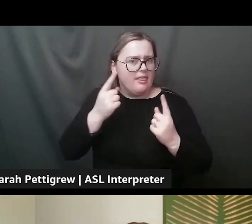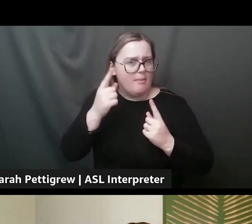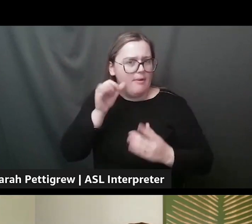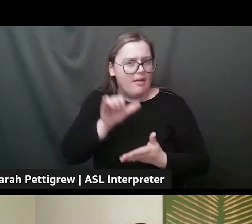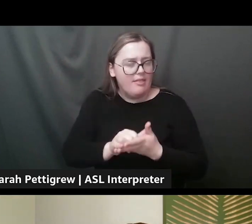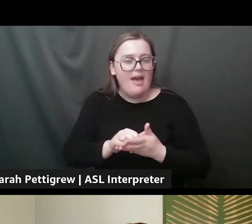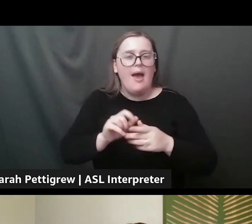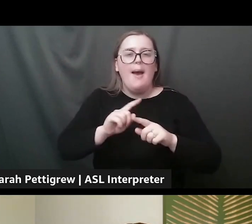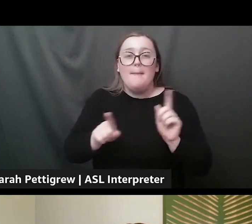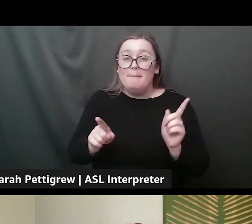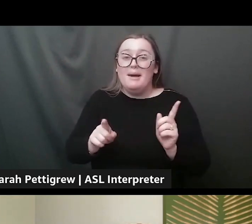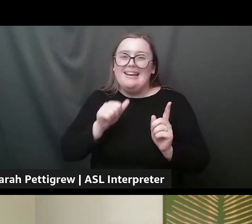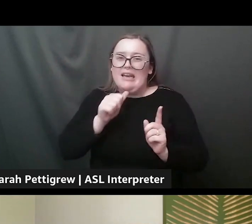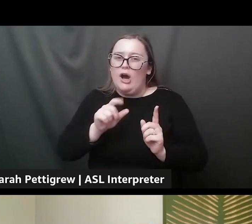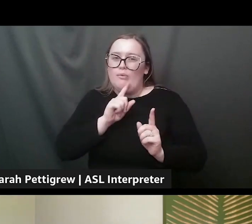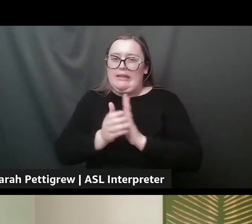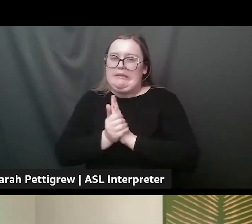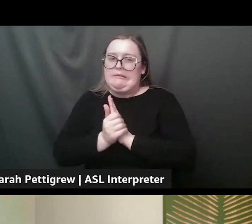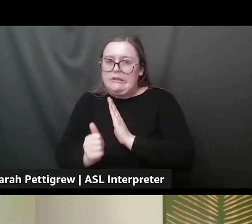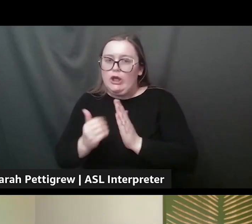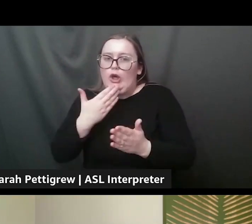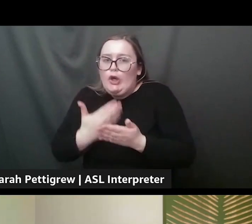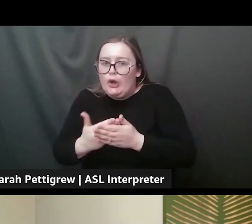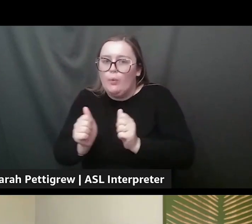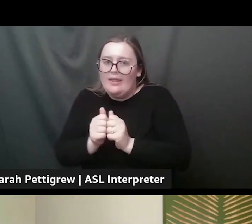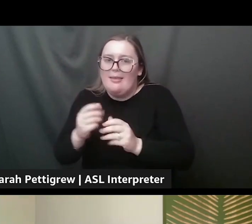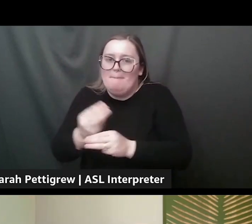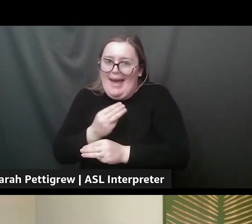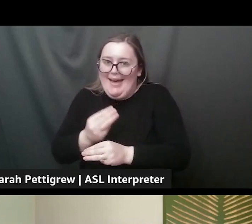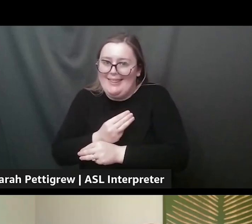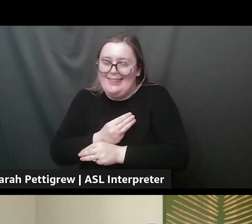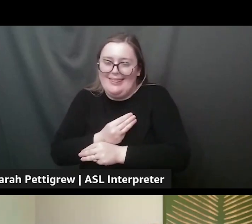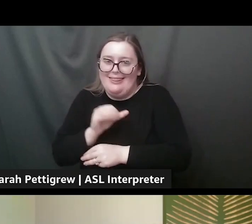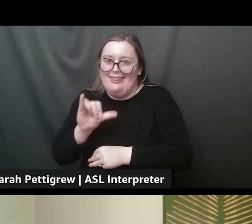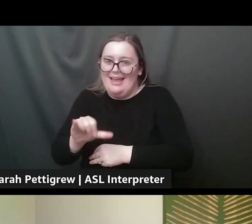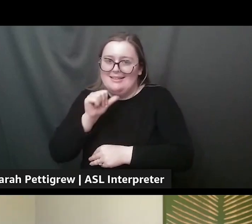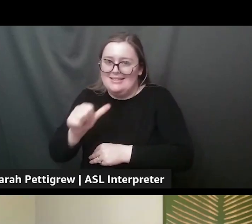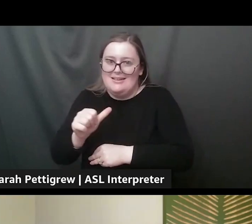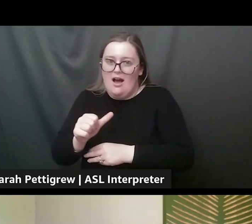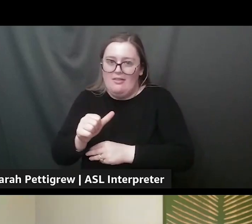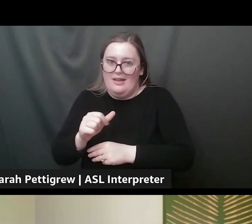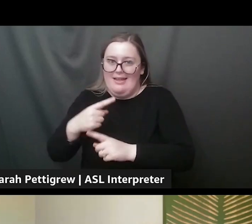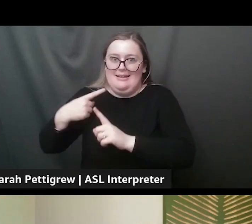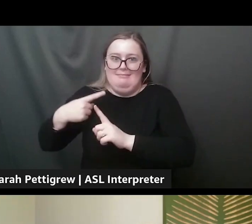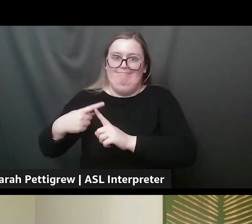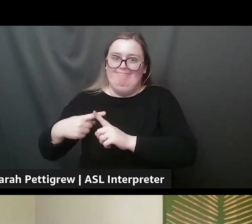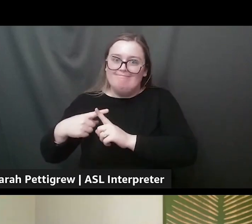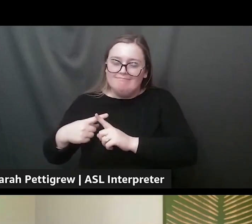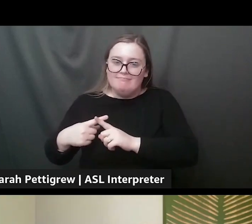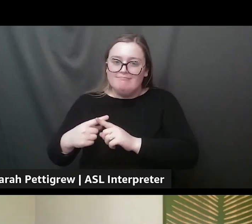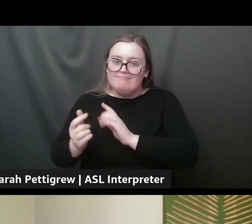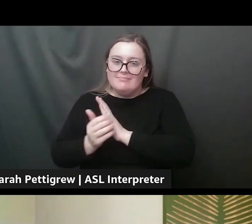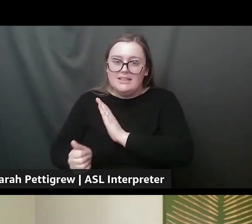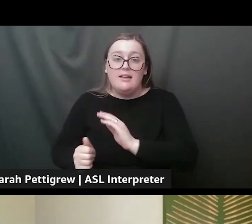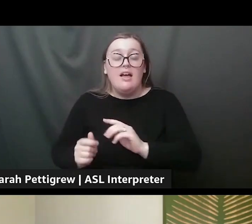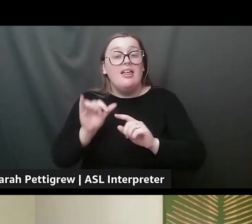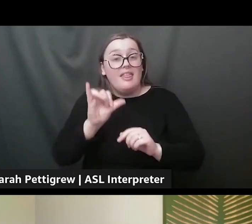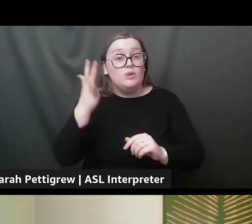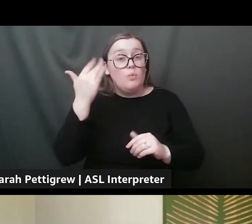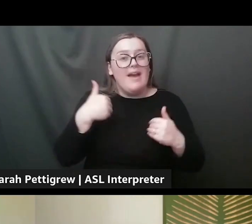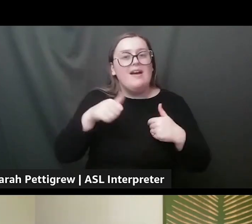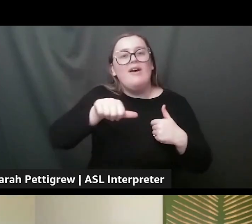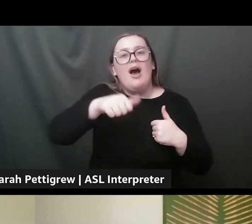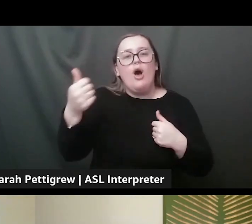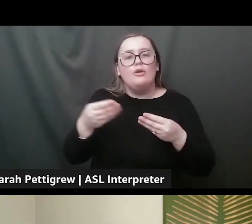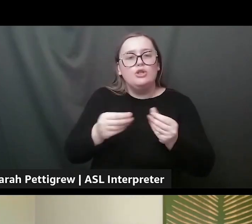at math. Like this is not their strong point. And so this is why you see there are these other solutions out there. So it might be like